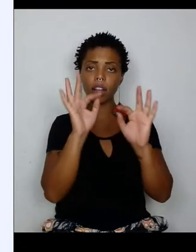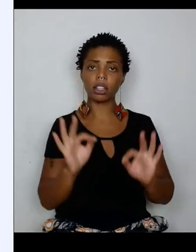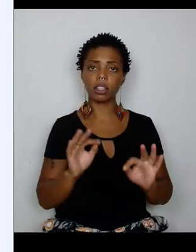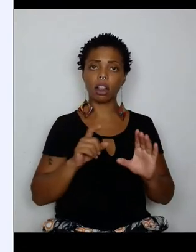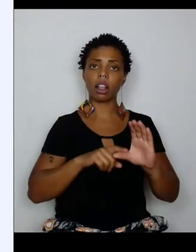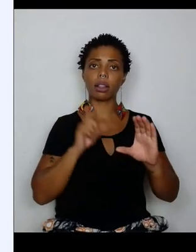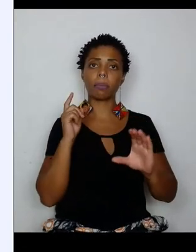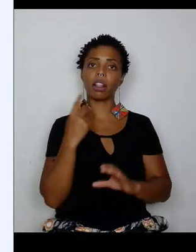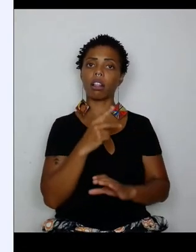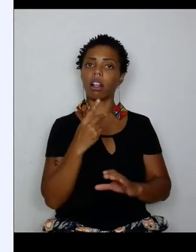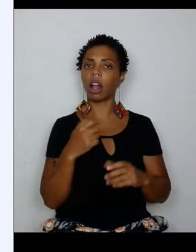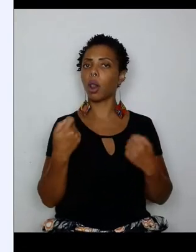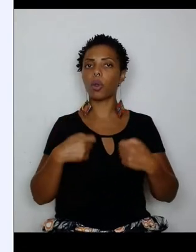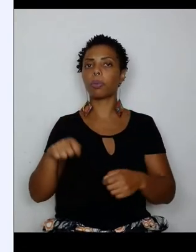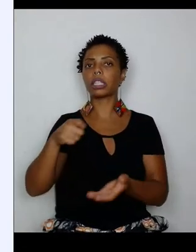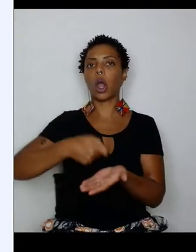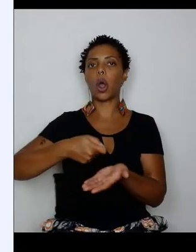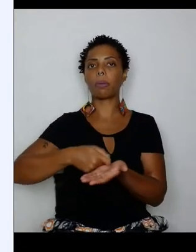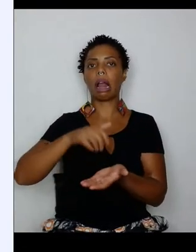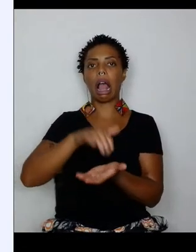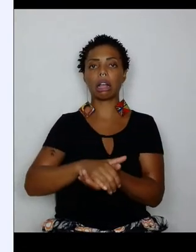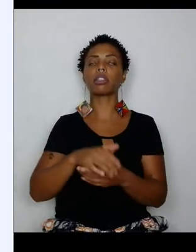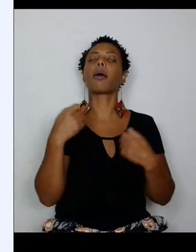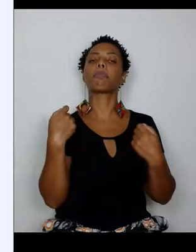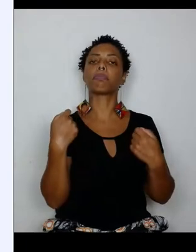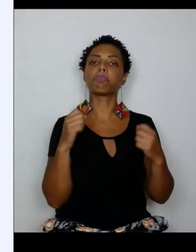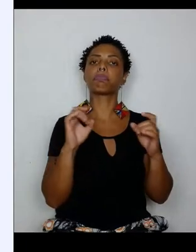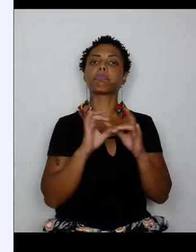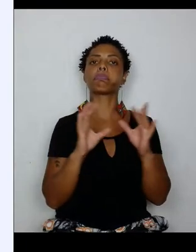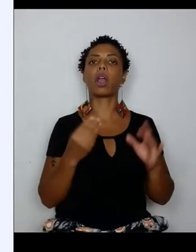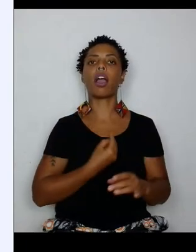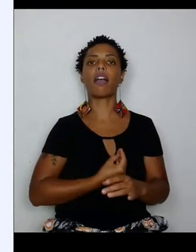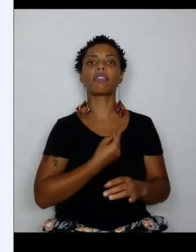her independence and he